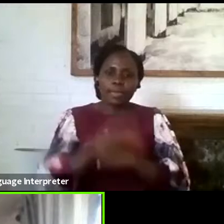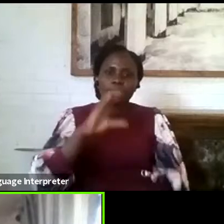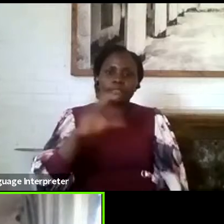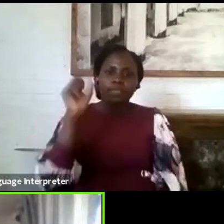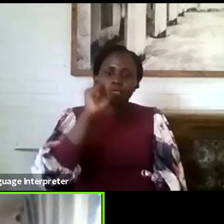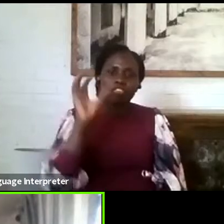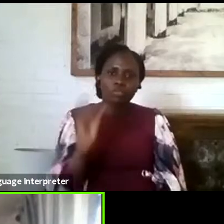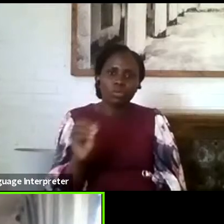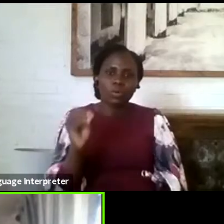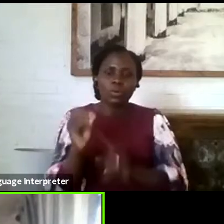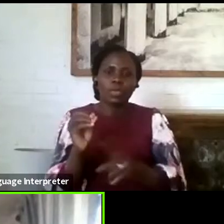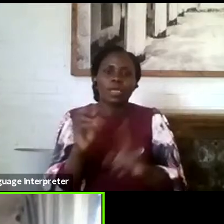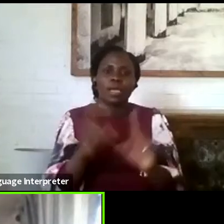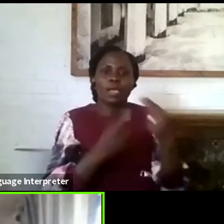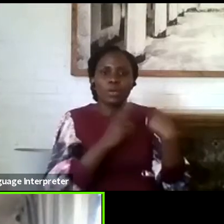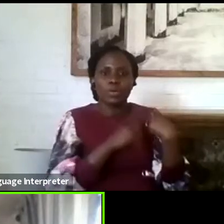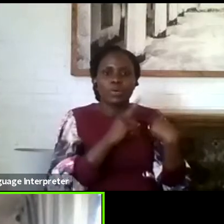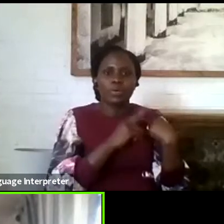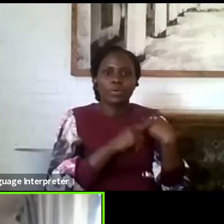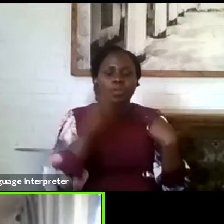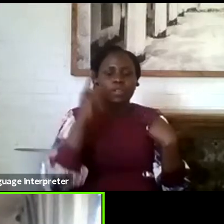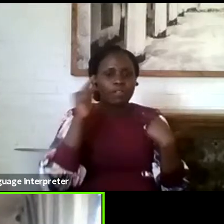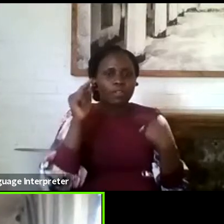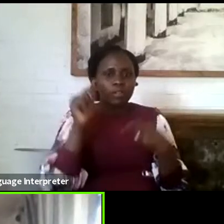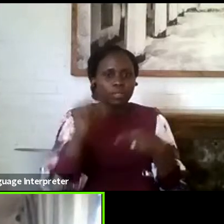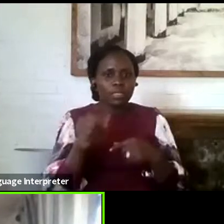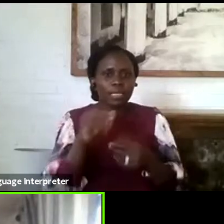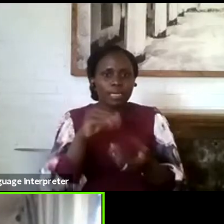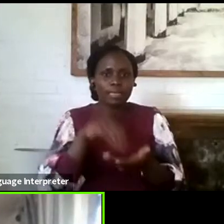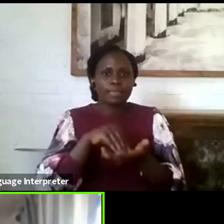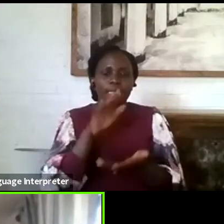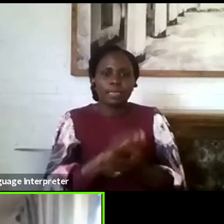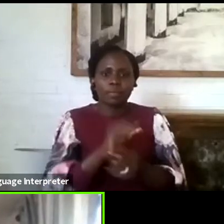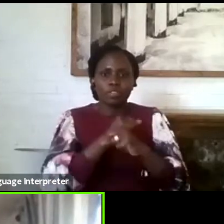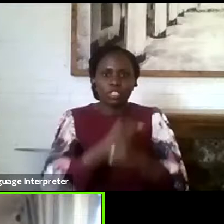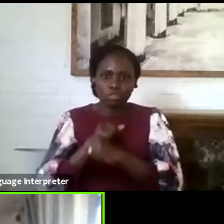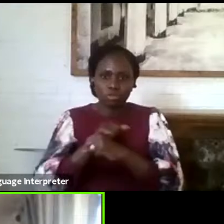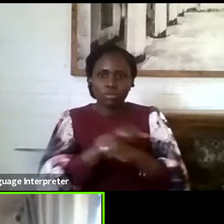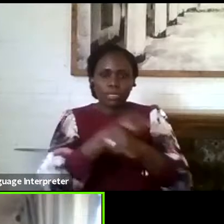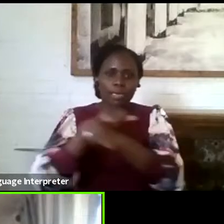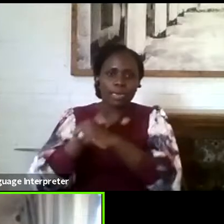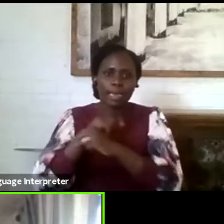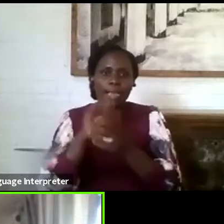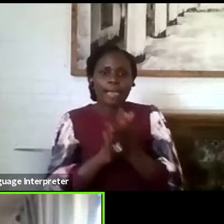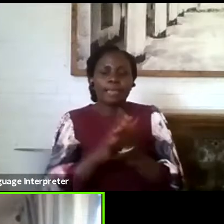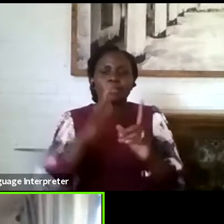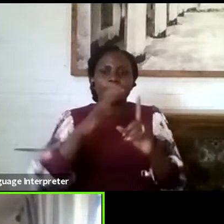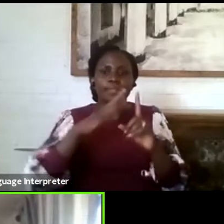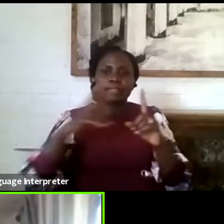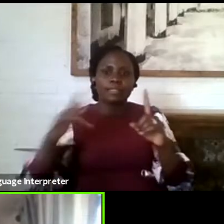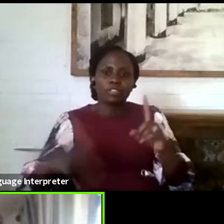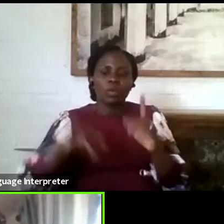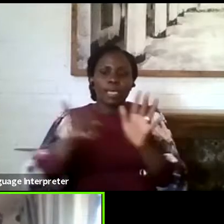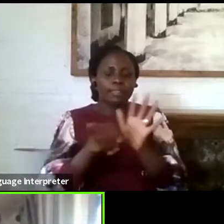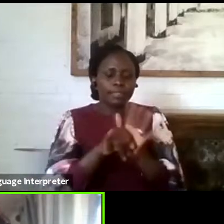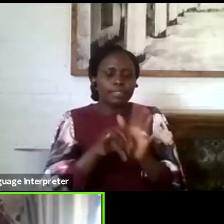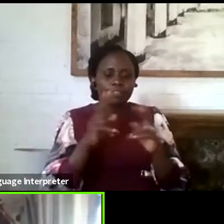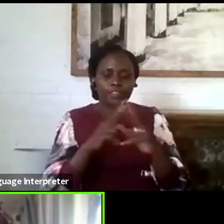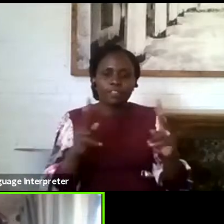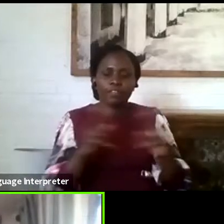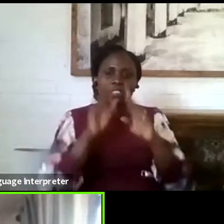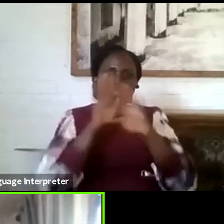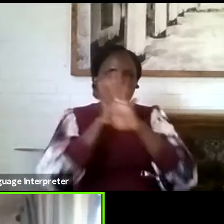comes to data protection vis-a-vis digital identity is very clear. We need to